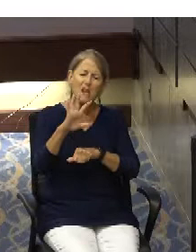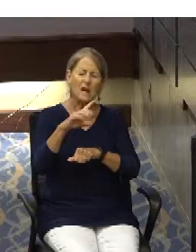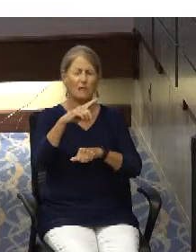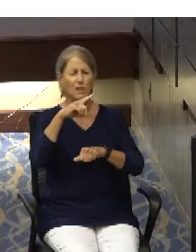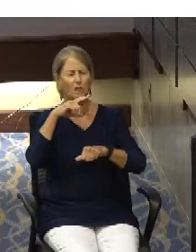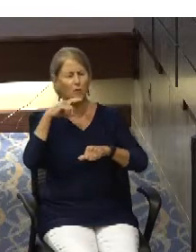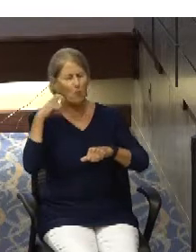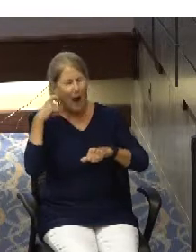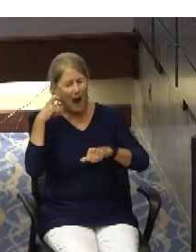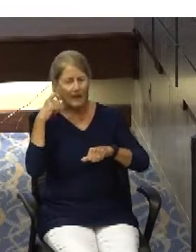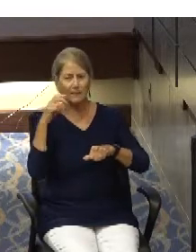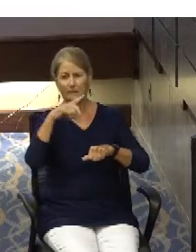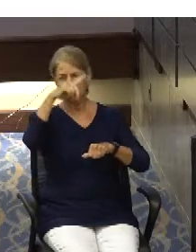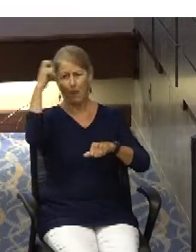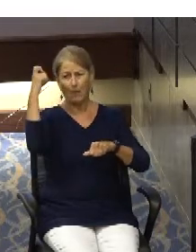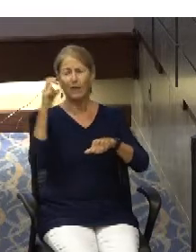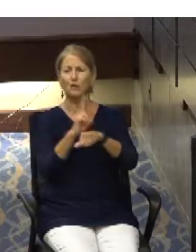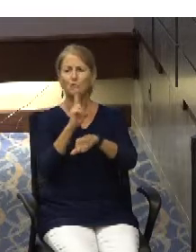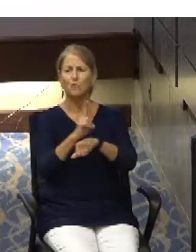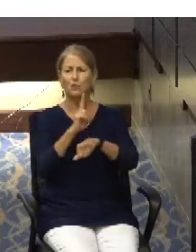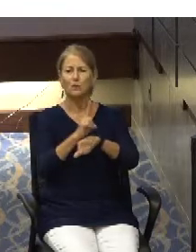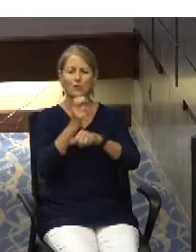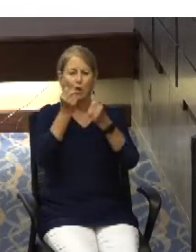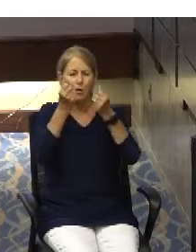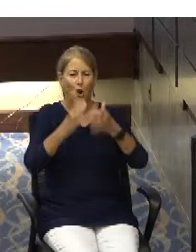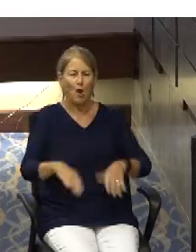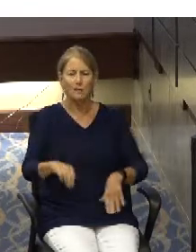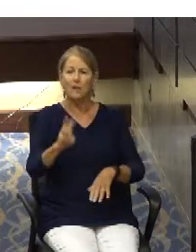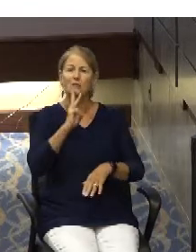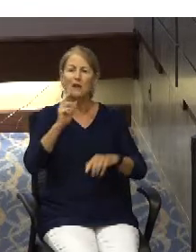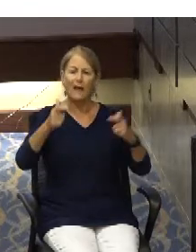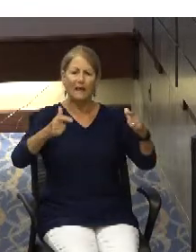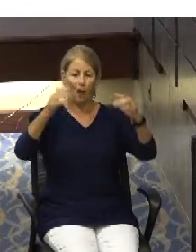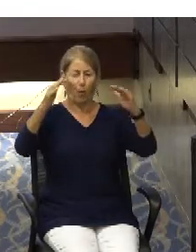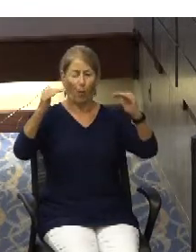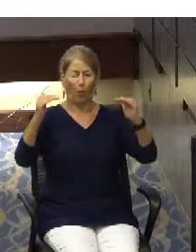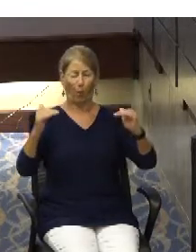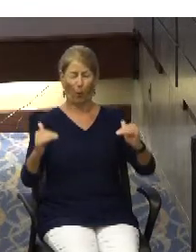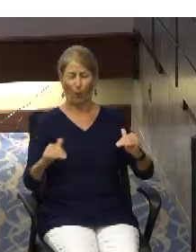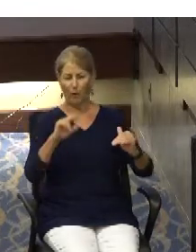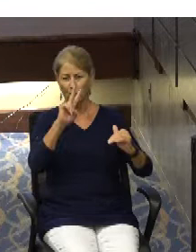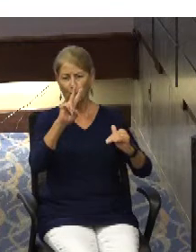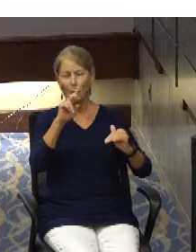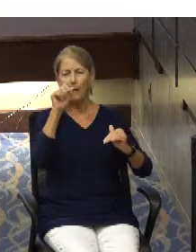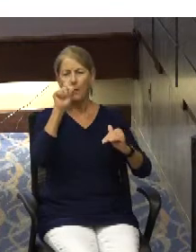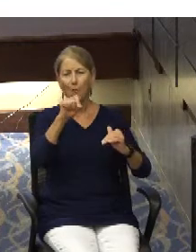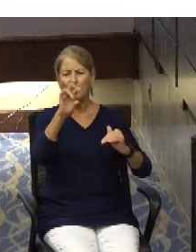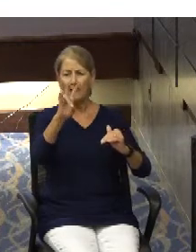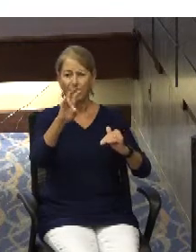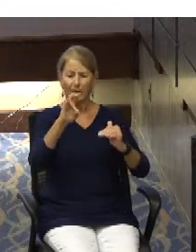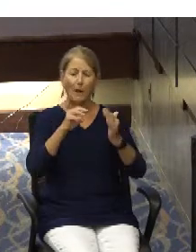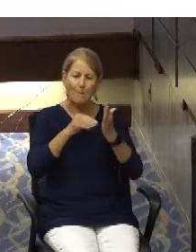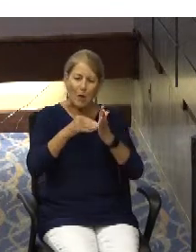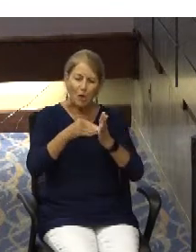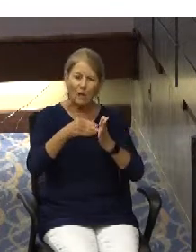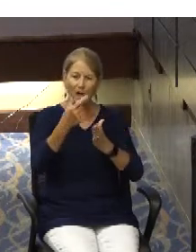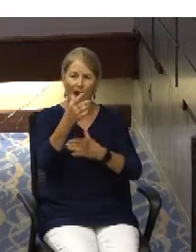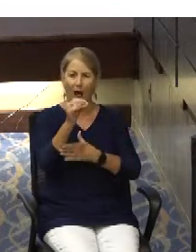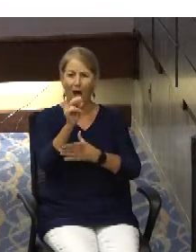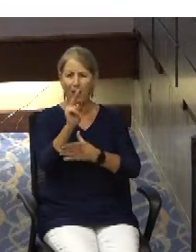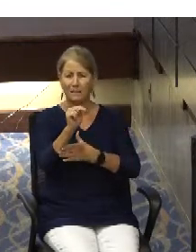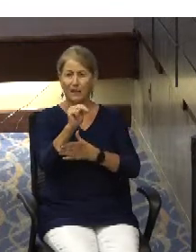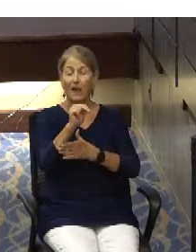our usage caused for the lake to get drawn down by about 2.7 billion gallons. And the inflow into the lake